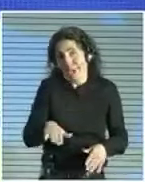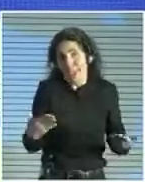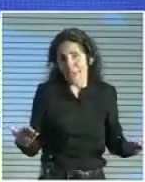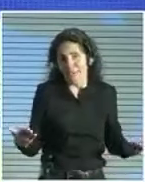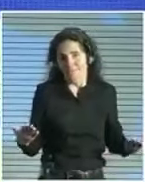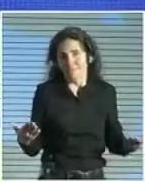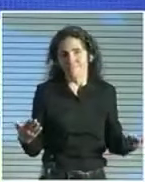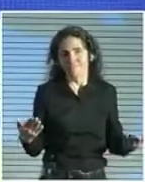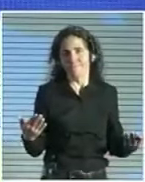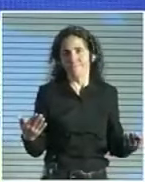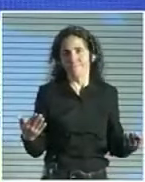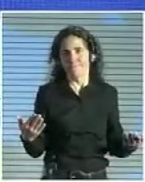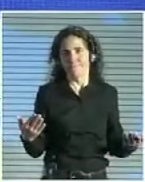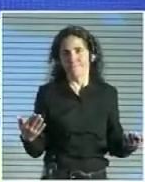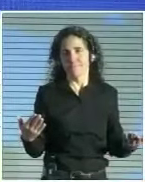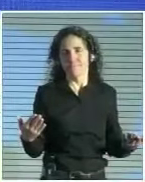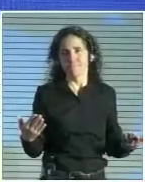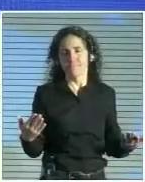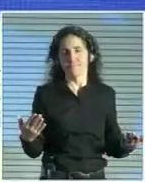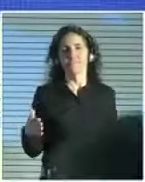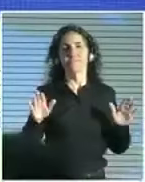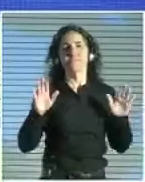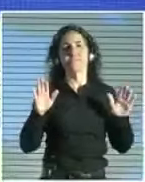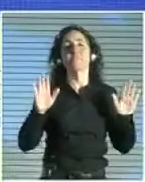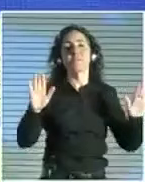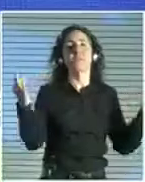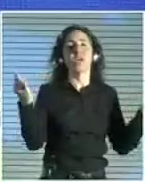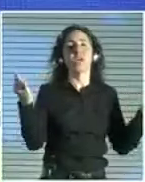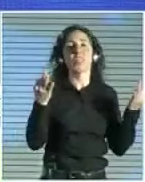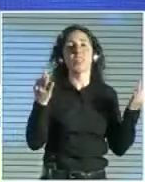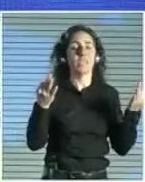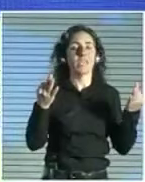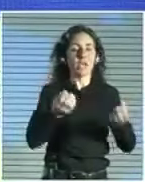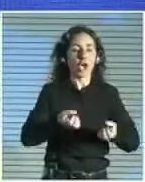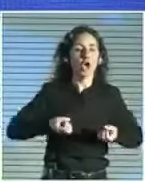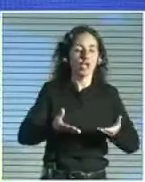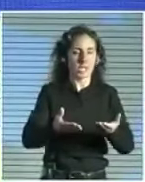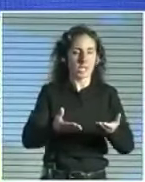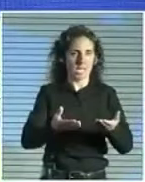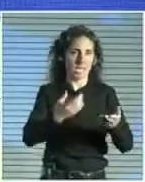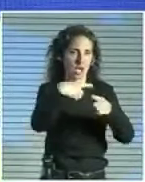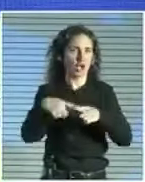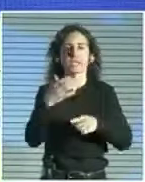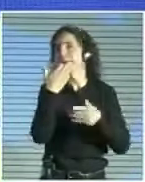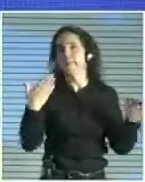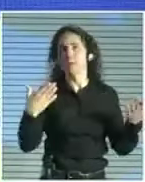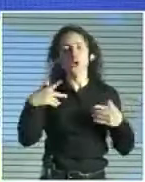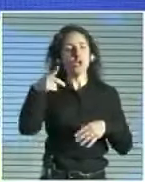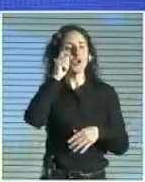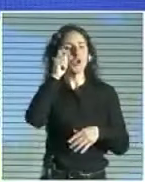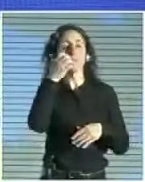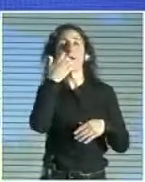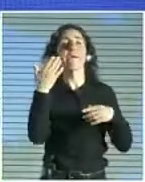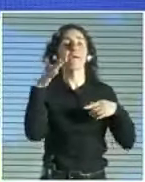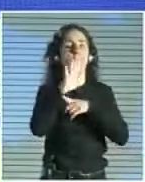Care, the Umweltbundesamt, say that tourism is a positive example for good sustainable